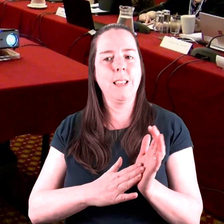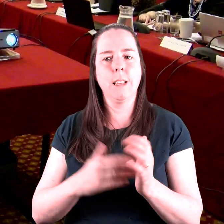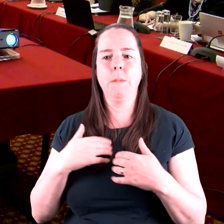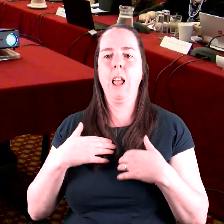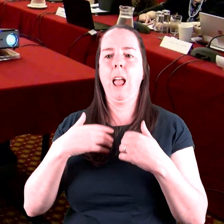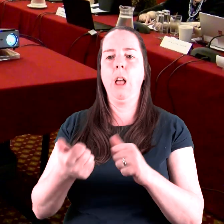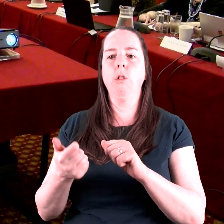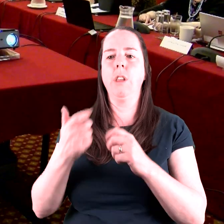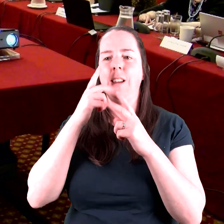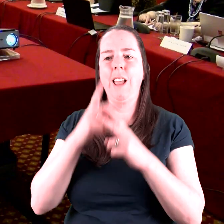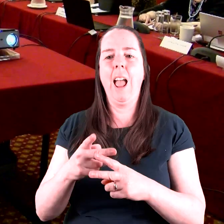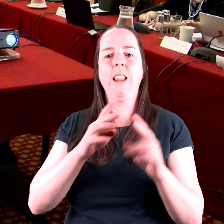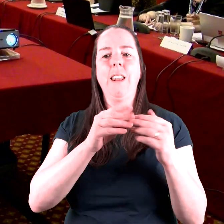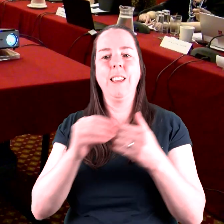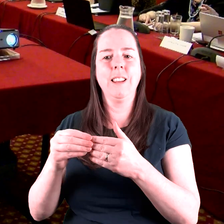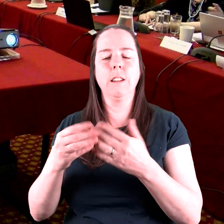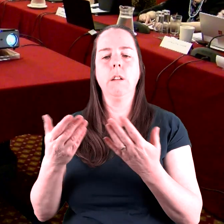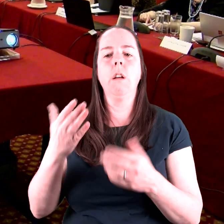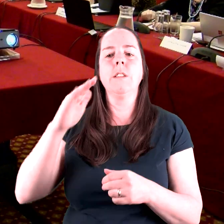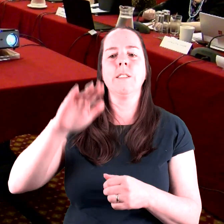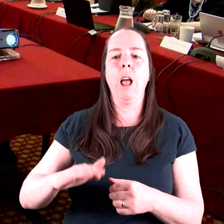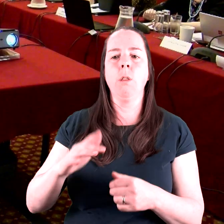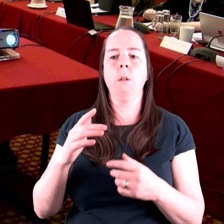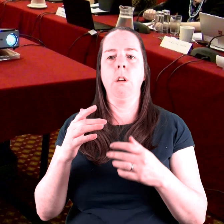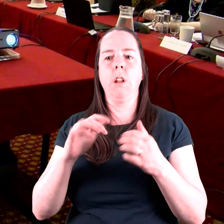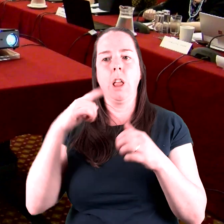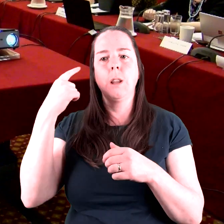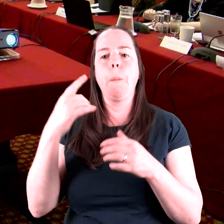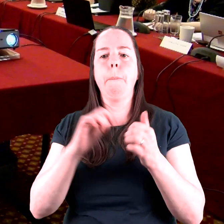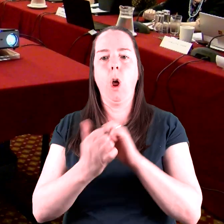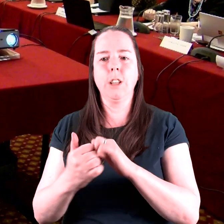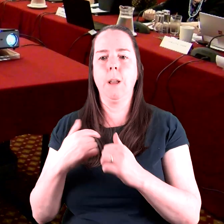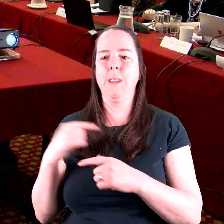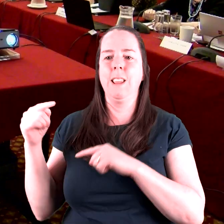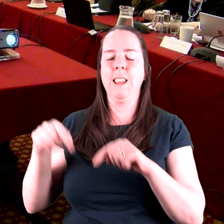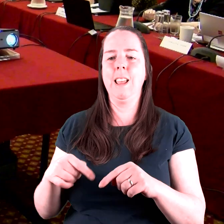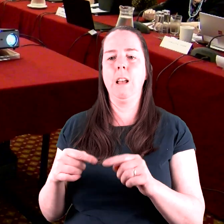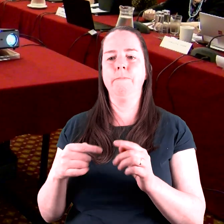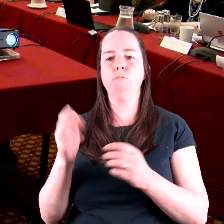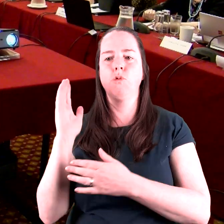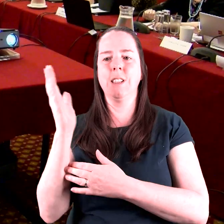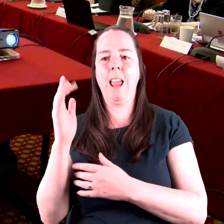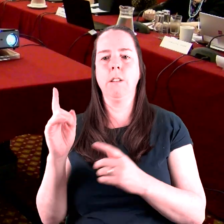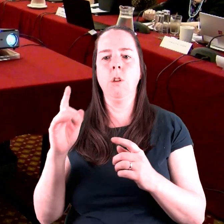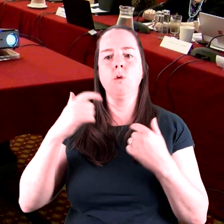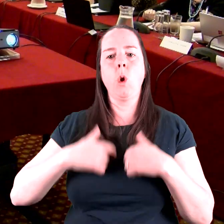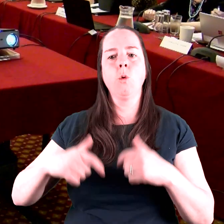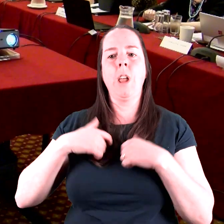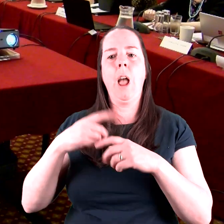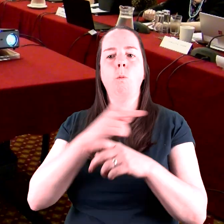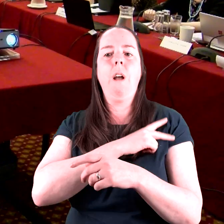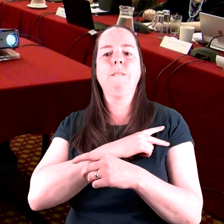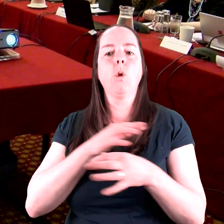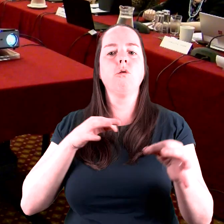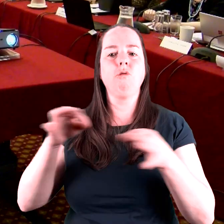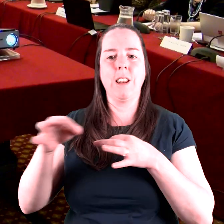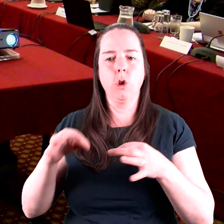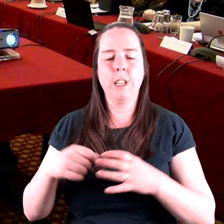I'm Sam Mason. I'm the Health and Care Lead in the South London Partnership, and I'm here to present the item on the Social Care Workforce Strategy.